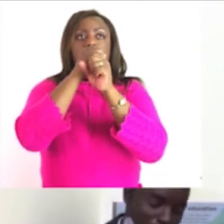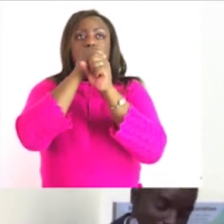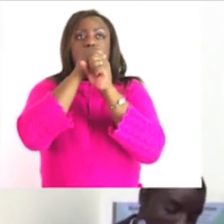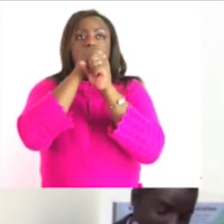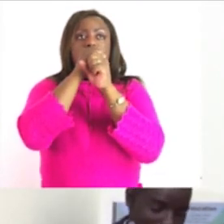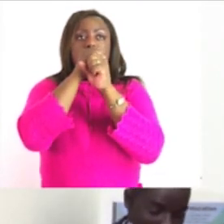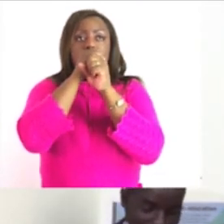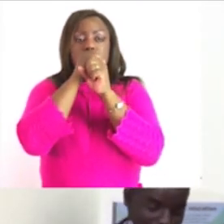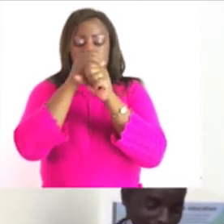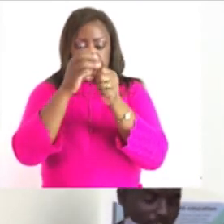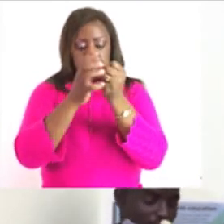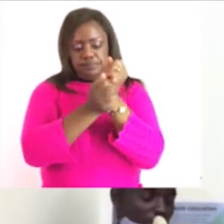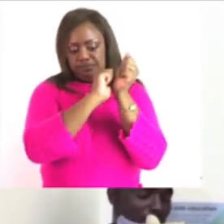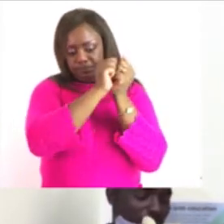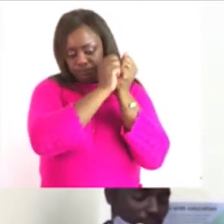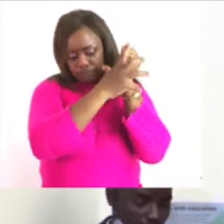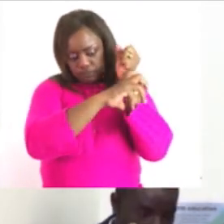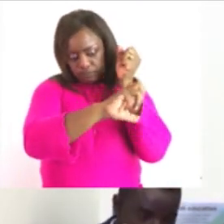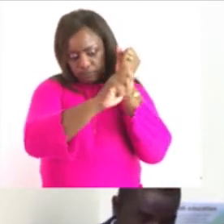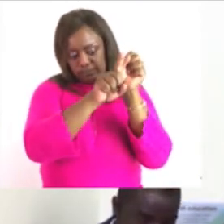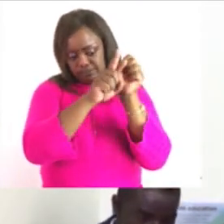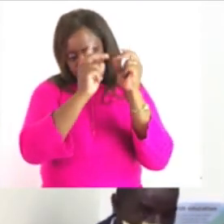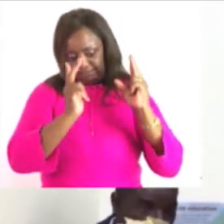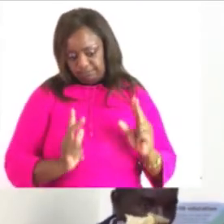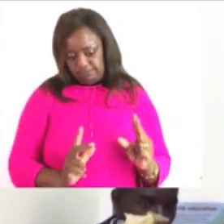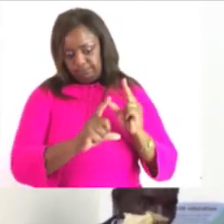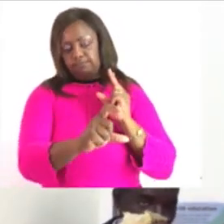This is the body of a human being.